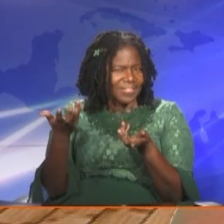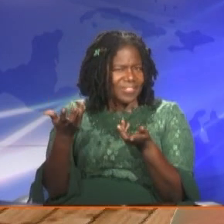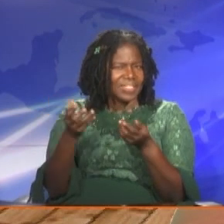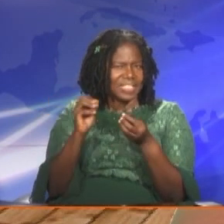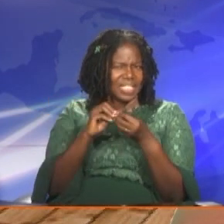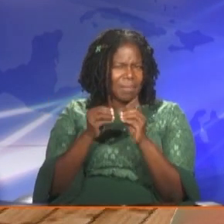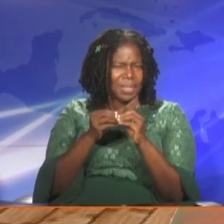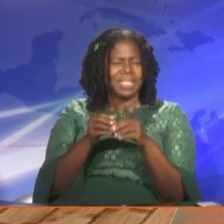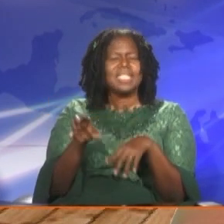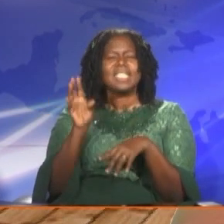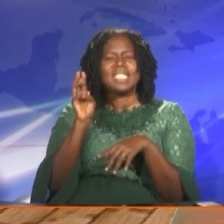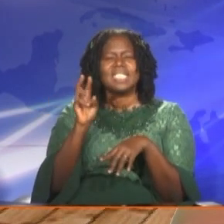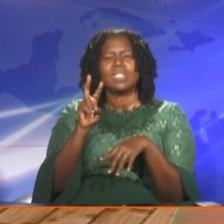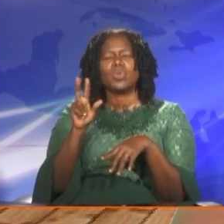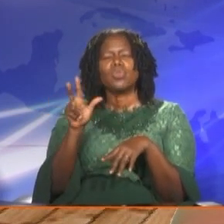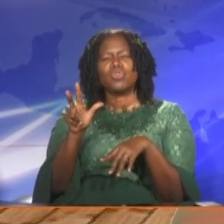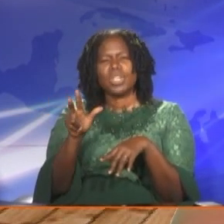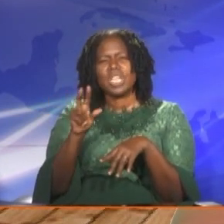numbers, which is